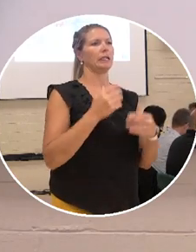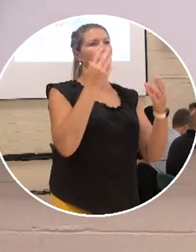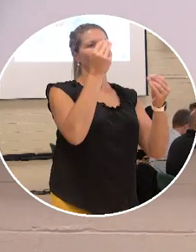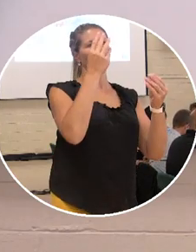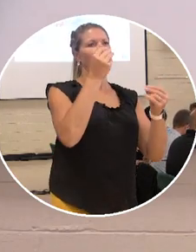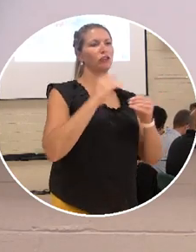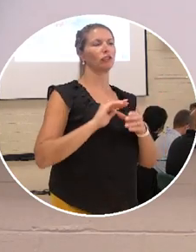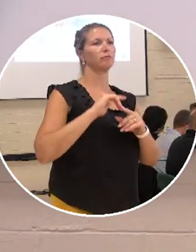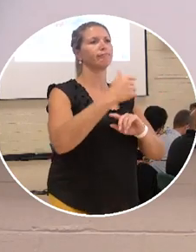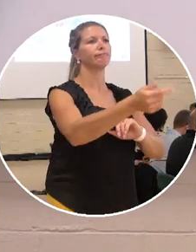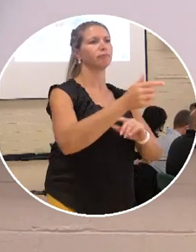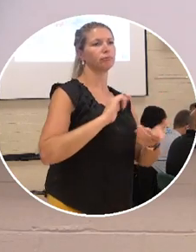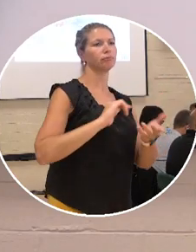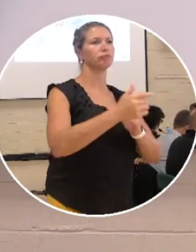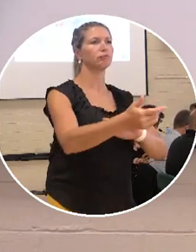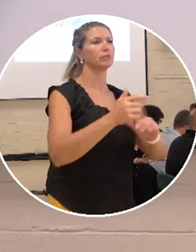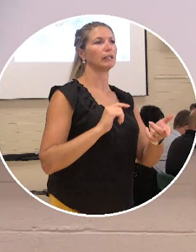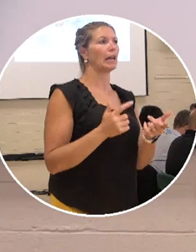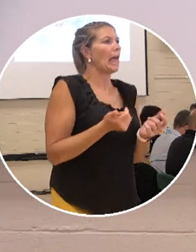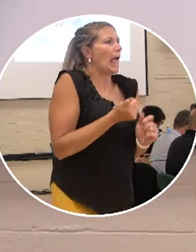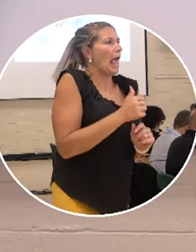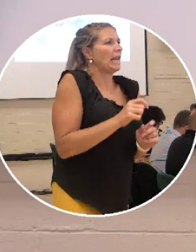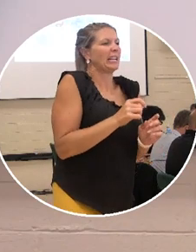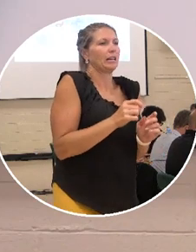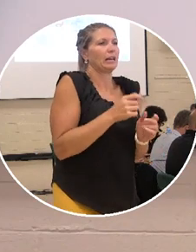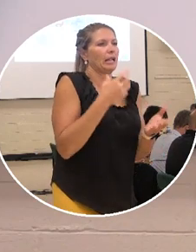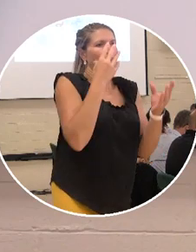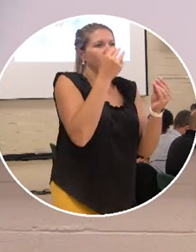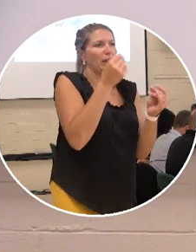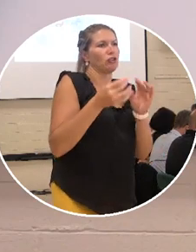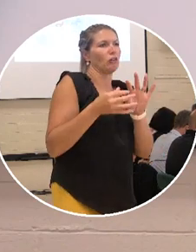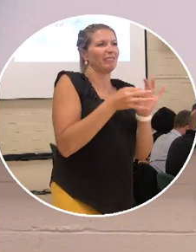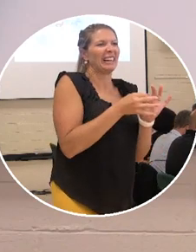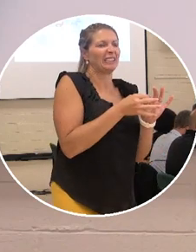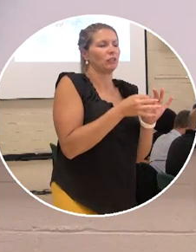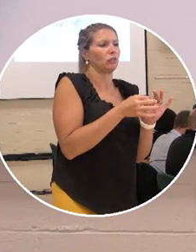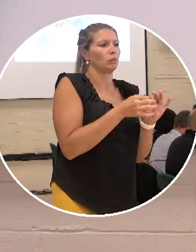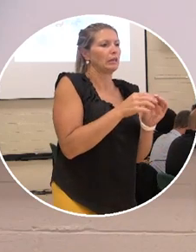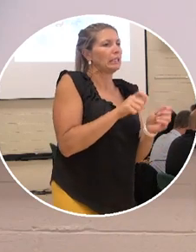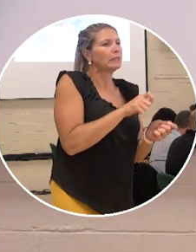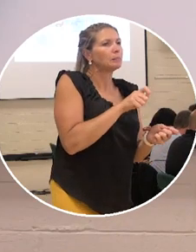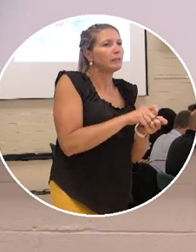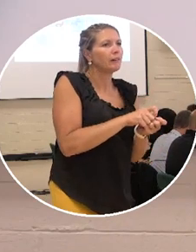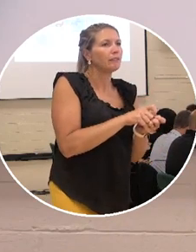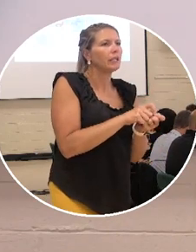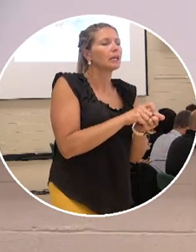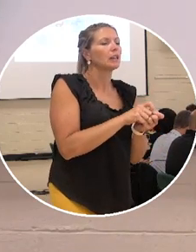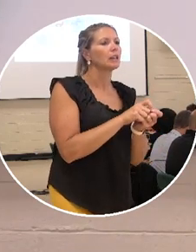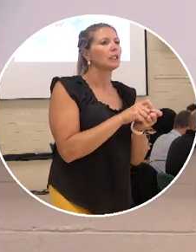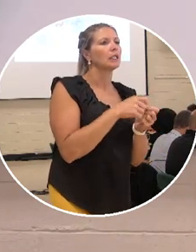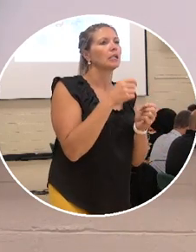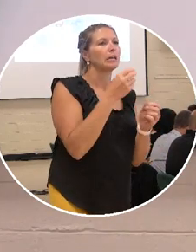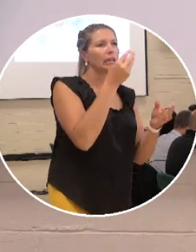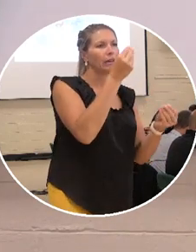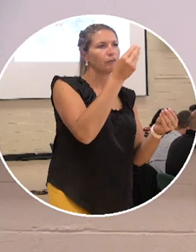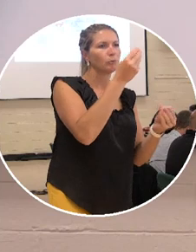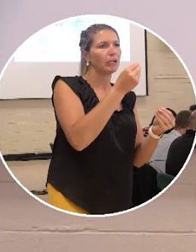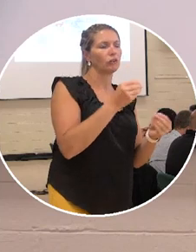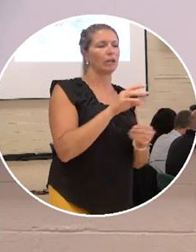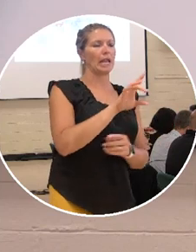Are there any questions regarding specific correspondence? Trustee Aspel. 8.3, are we